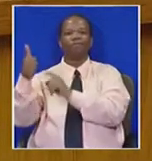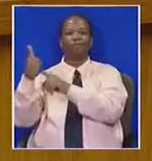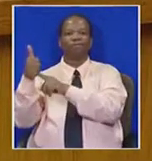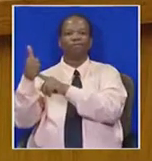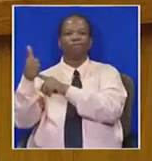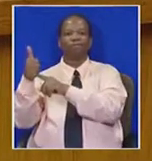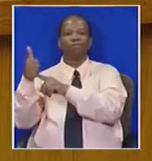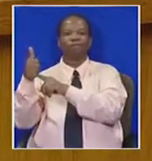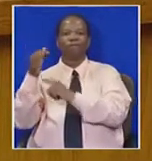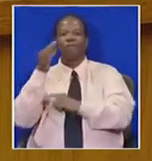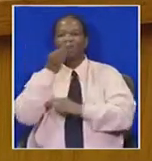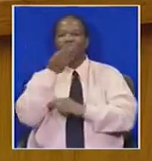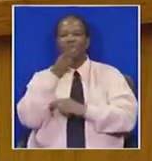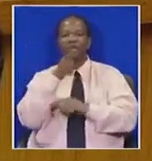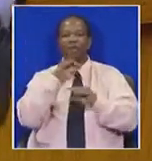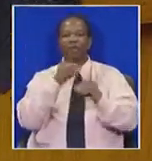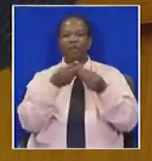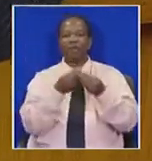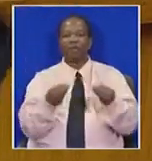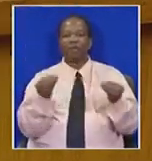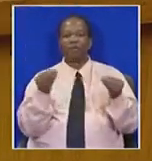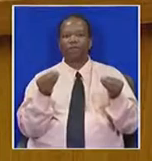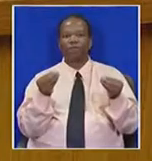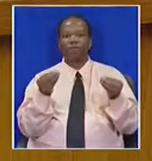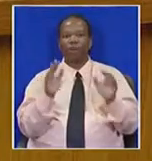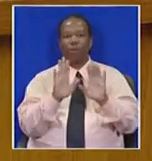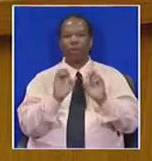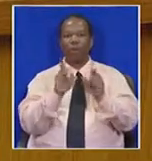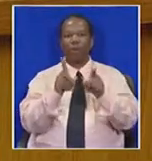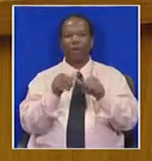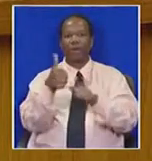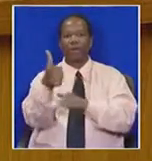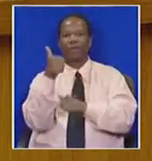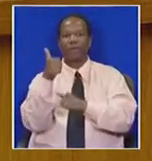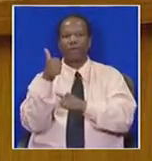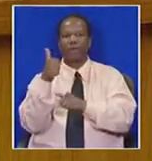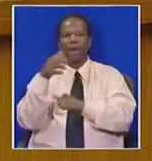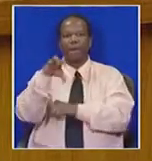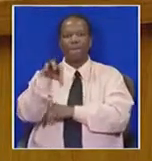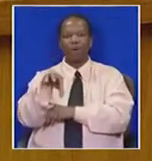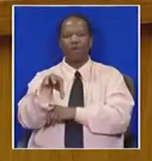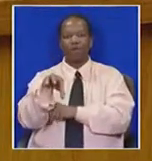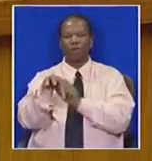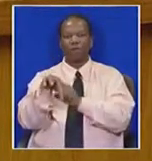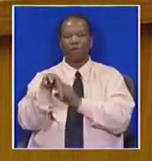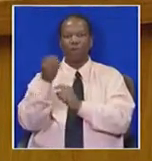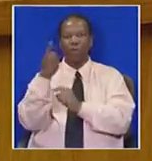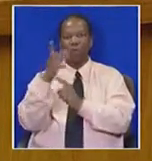says this must be fixed. I want to take him back to this province, and I'm just going to give him one example.